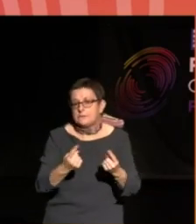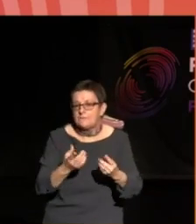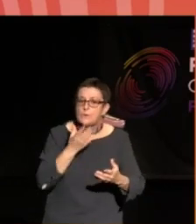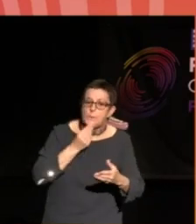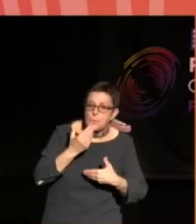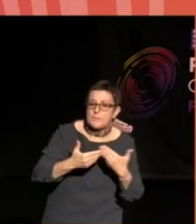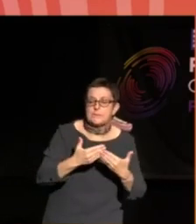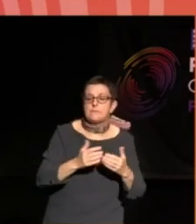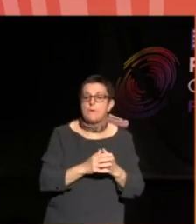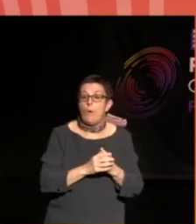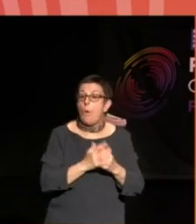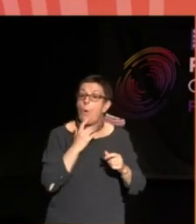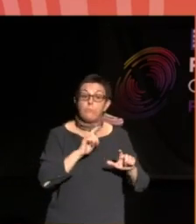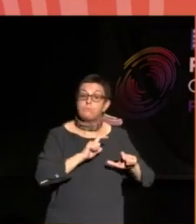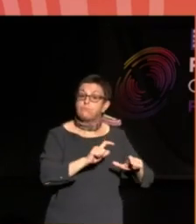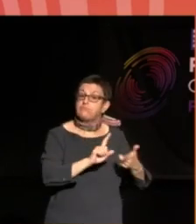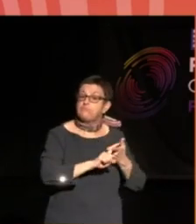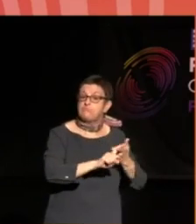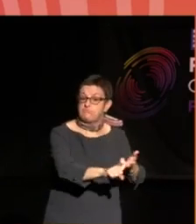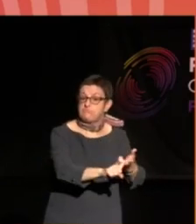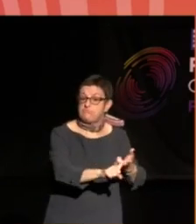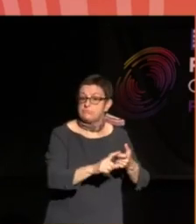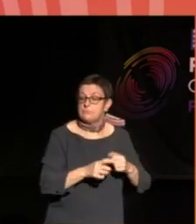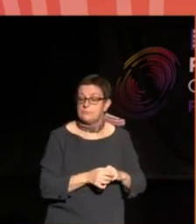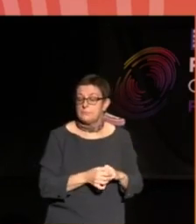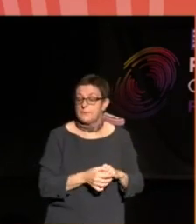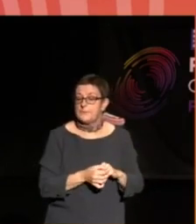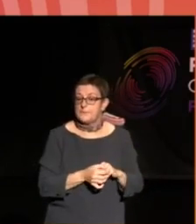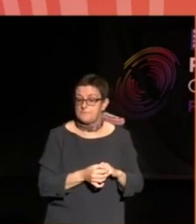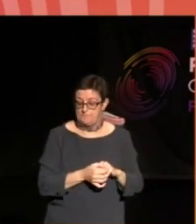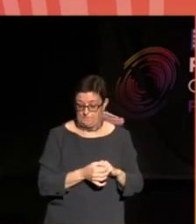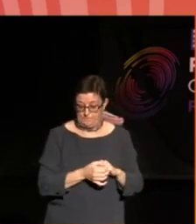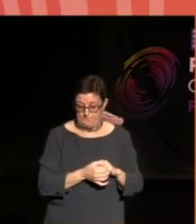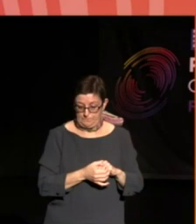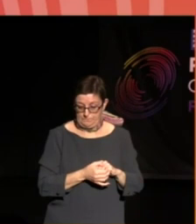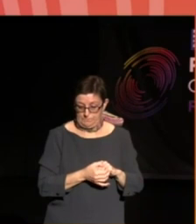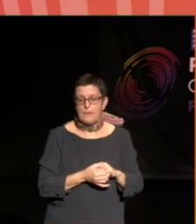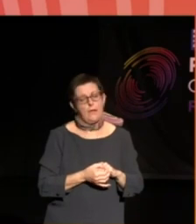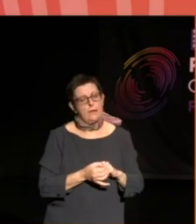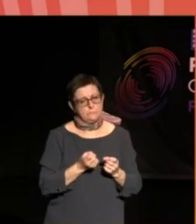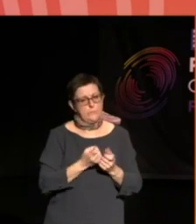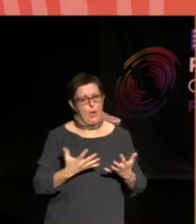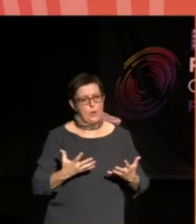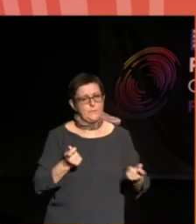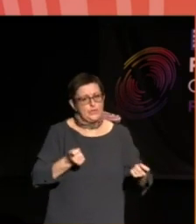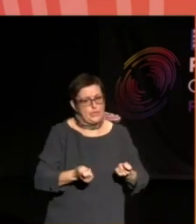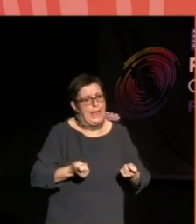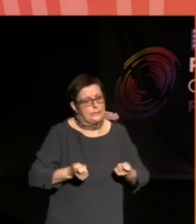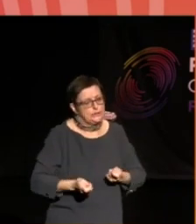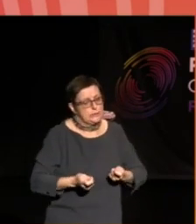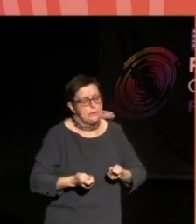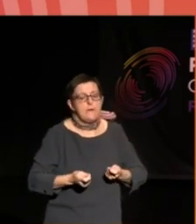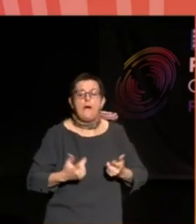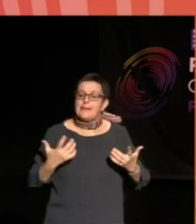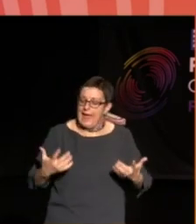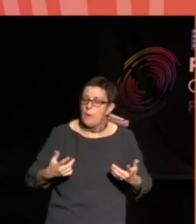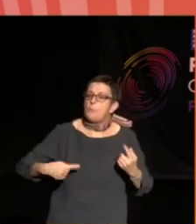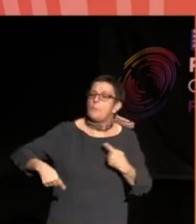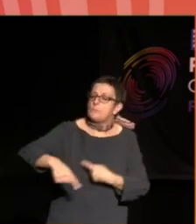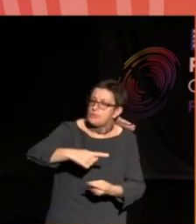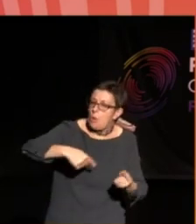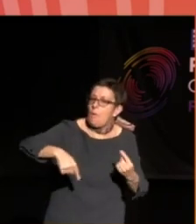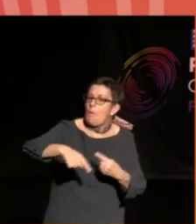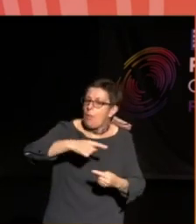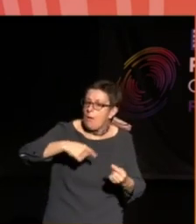not recycling, that used to be the prevalent norm, and changed that quite a lot already, and already we are more circular than we were 10 years